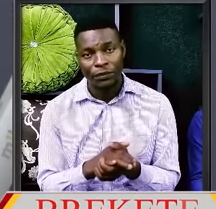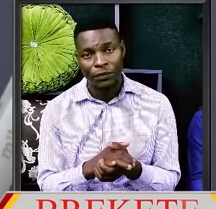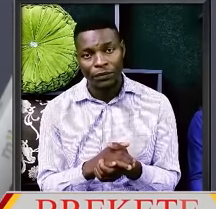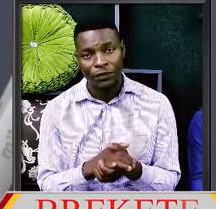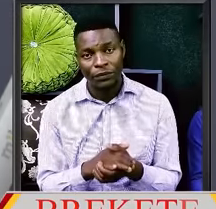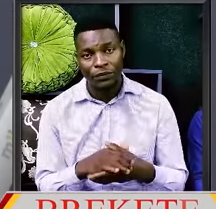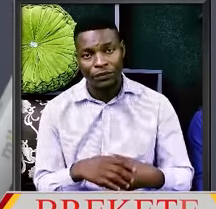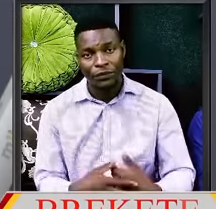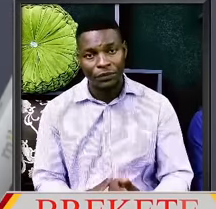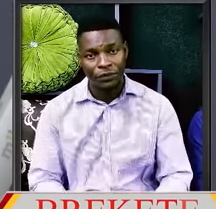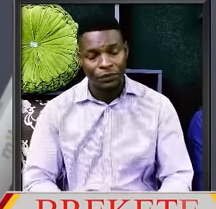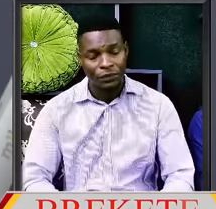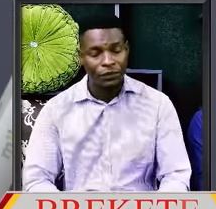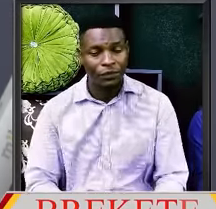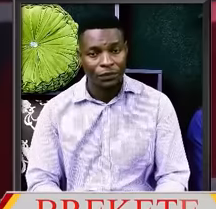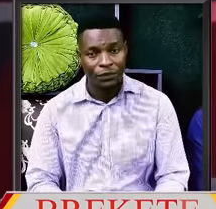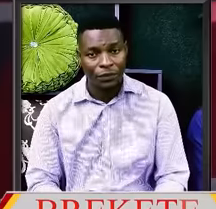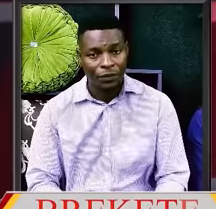Hello.